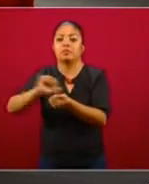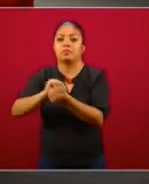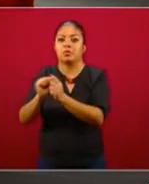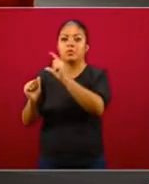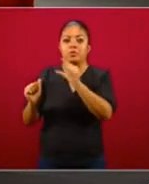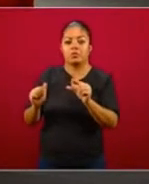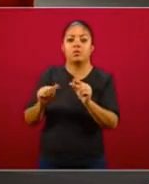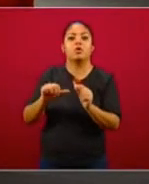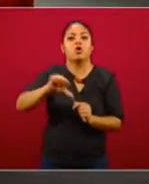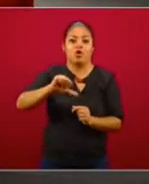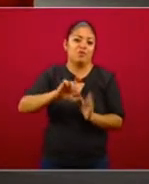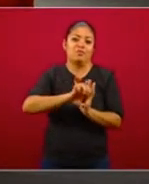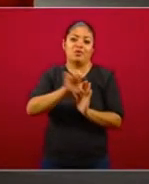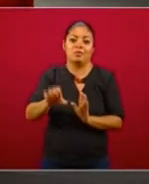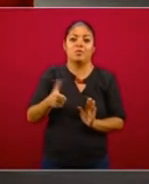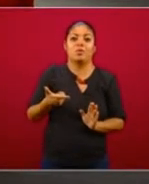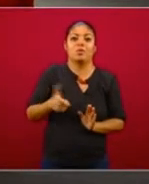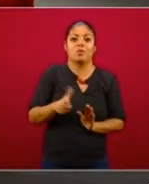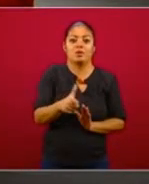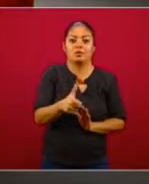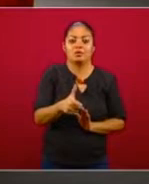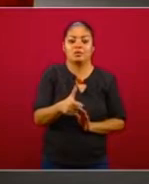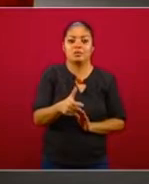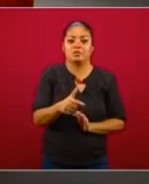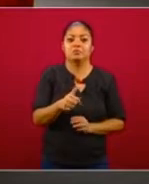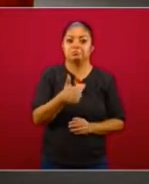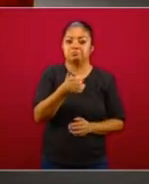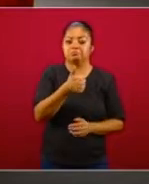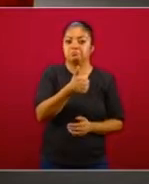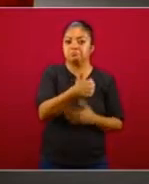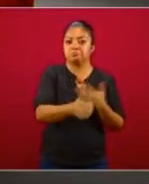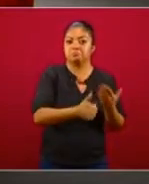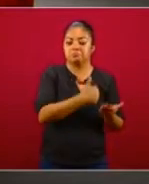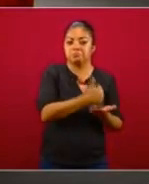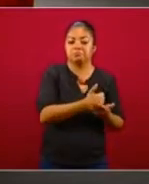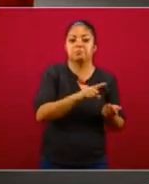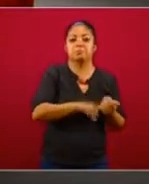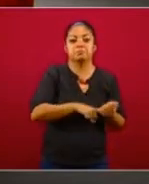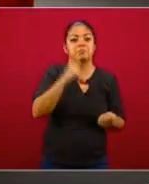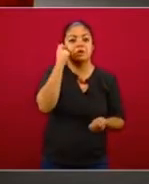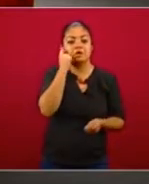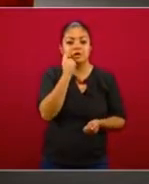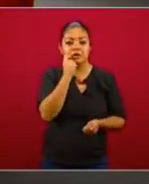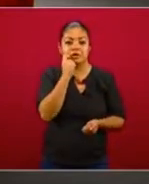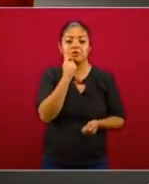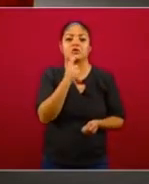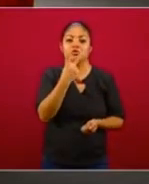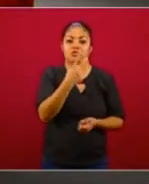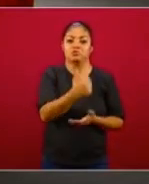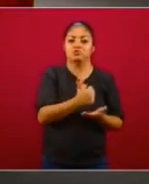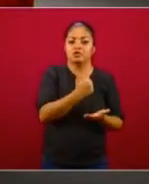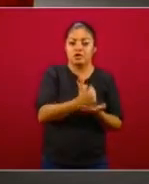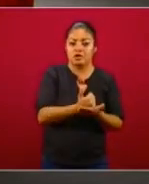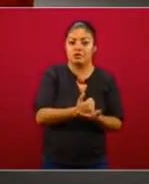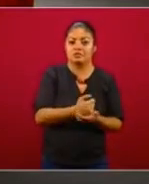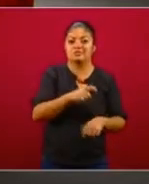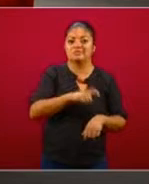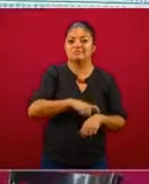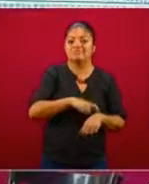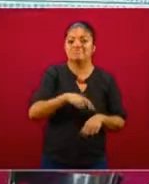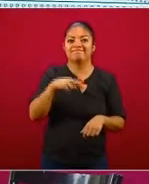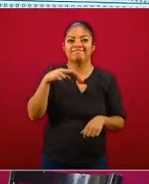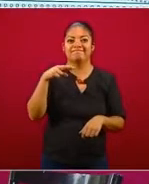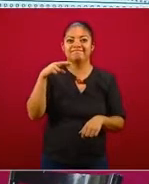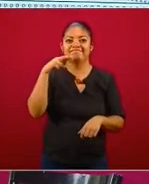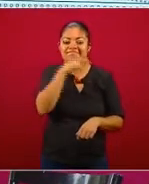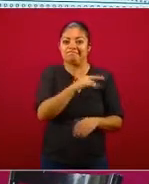hoy, Today por we ejemplo, en have el caso de Guanajuato, predictions. para 6 They ciudades. are for Para el 47 caso de Guerrero cities. tenemos 2 ciudades. Our Aquí por ánimo de tiempo colleagues presento las que son who